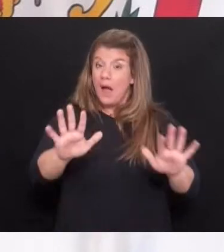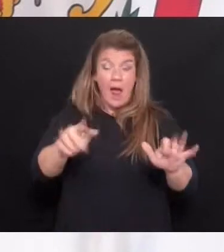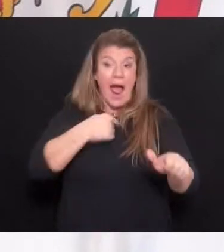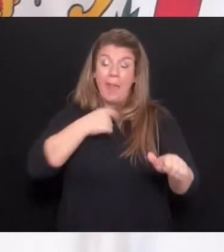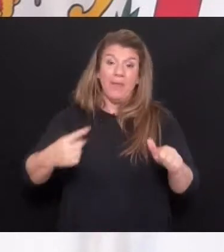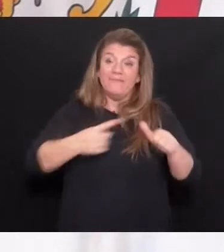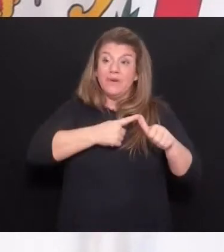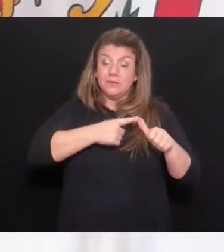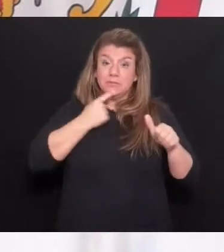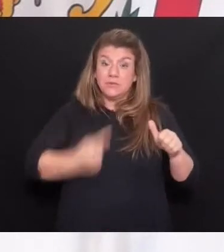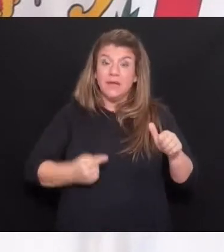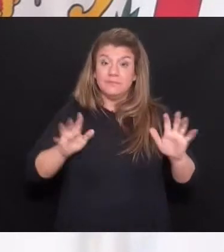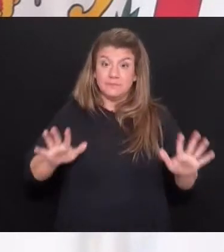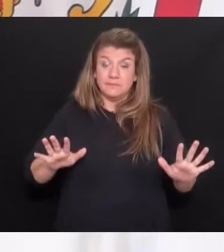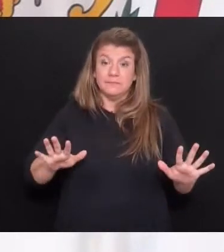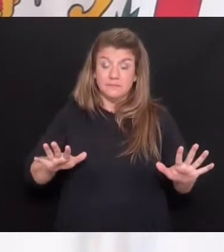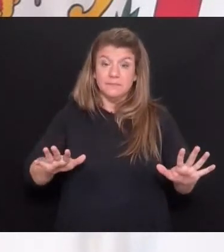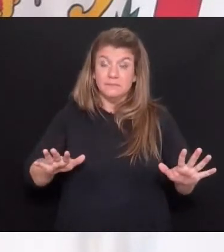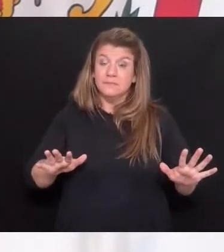say,